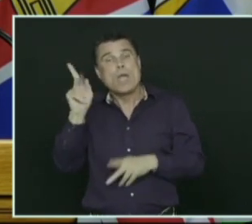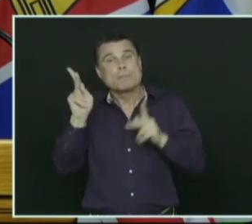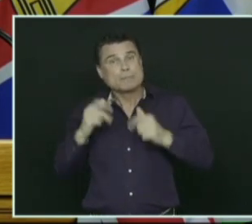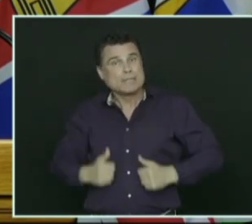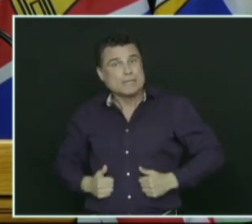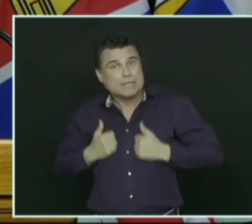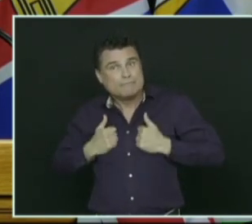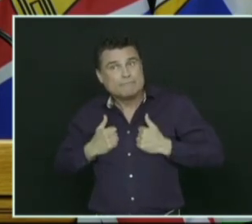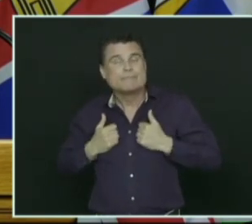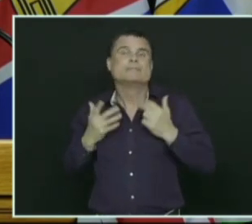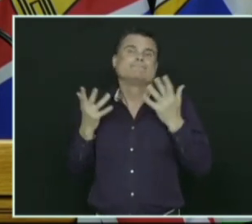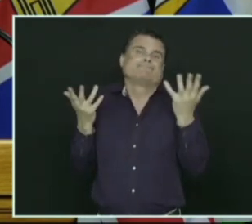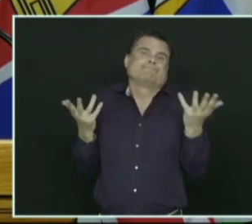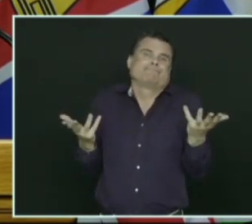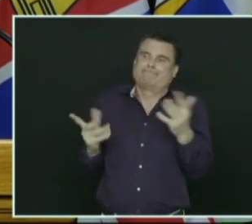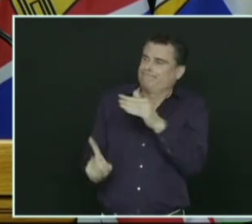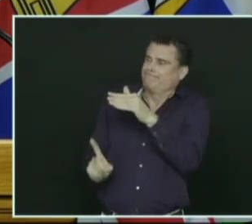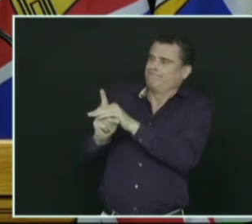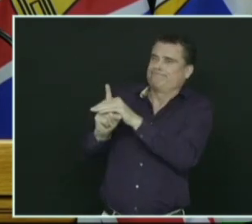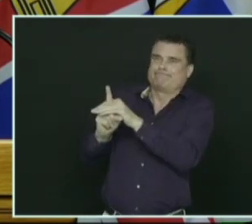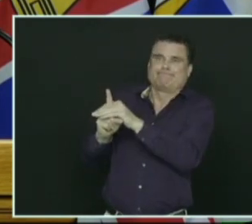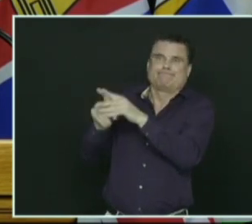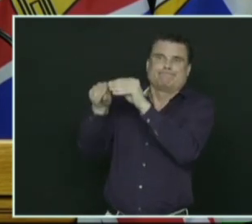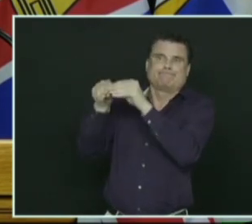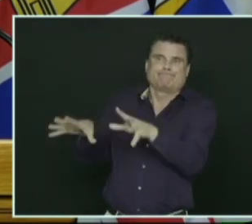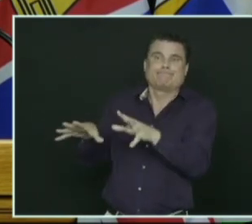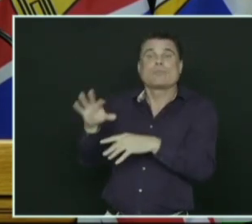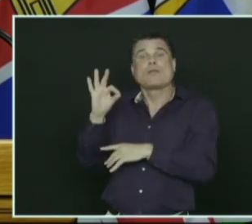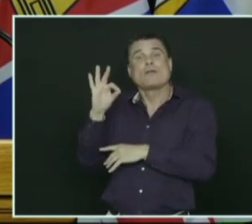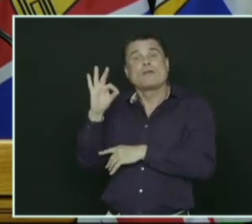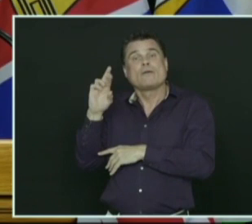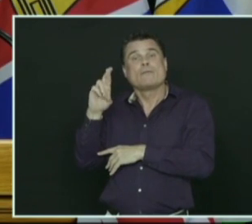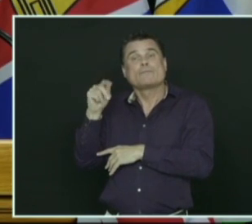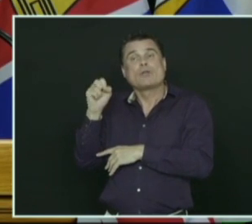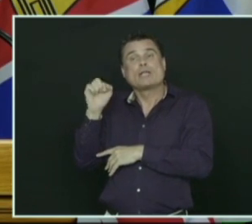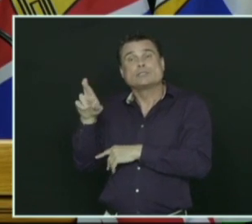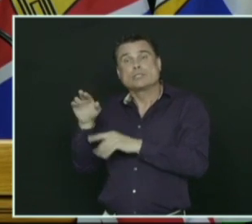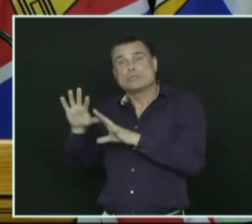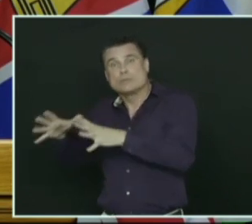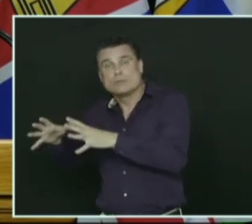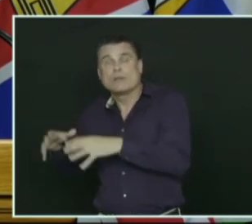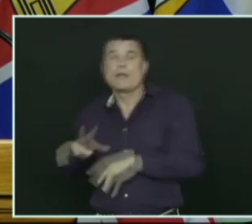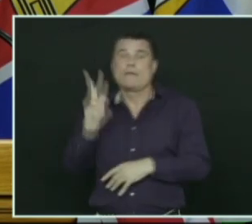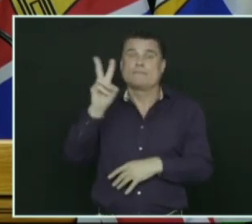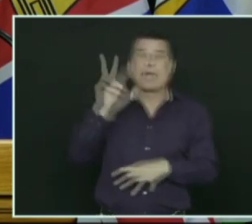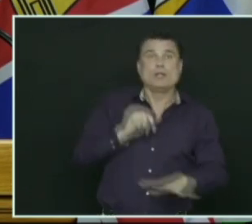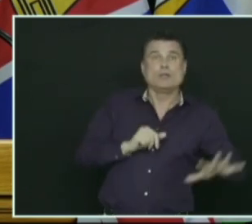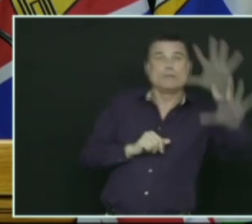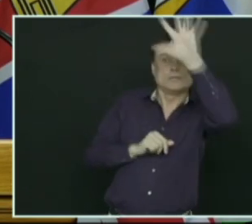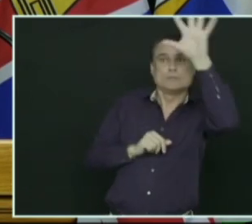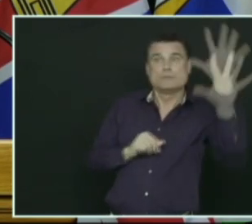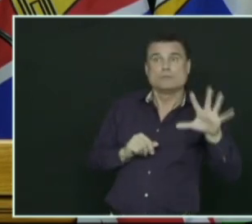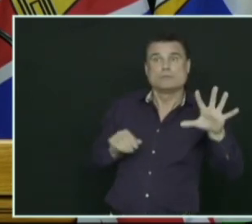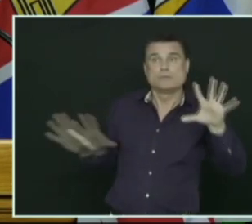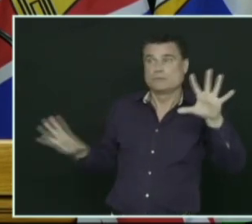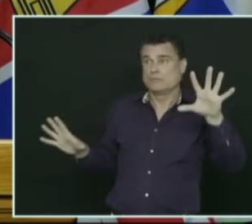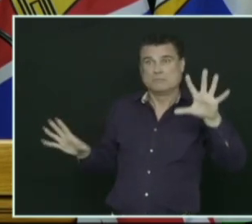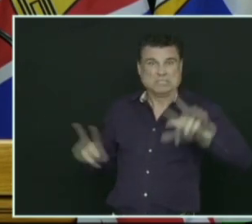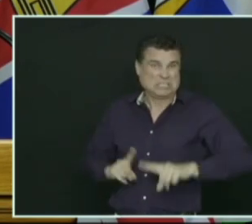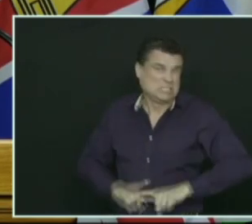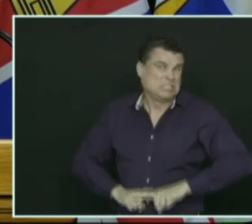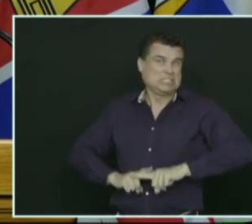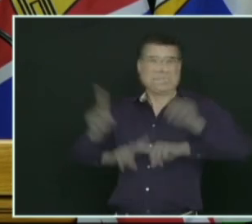more cases at some of those facilities. Can you talk a little bit about why you think we continue to see those, and if it's